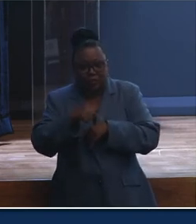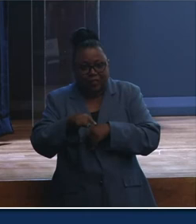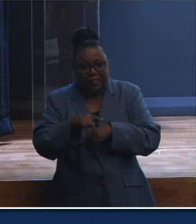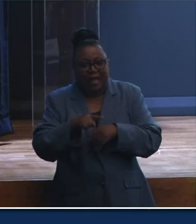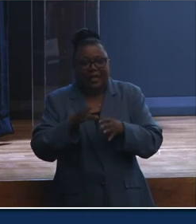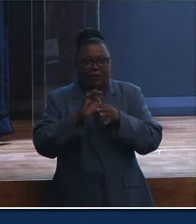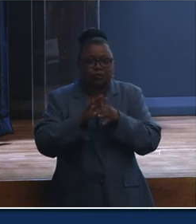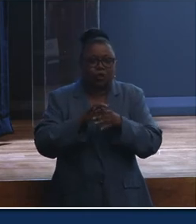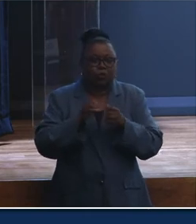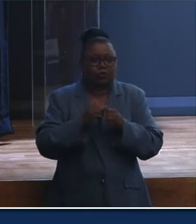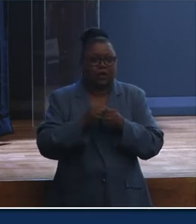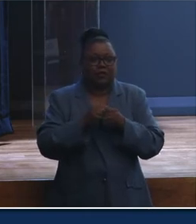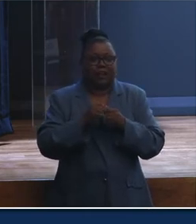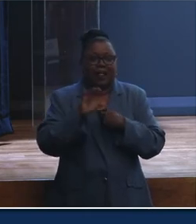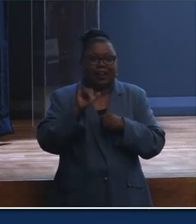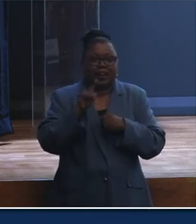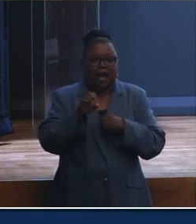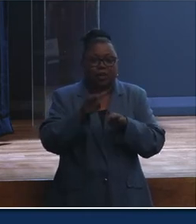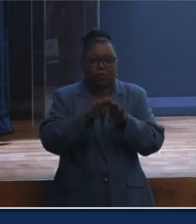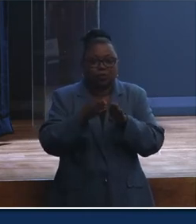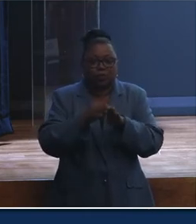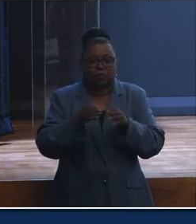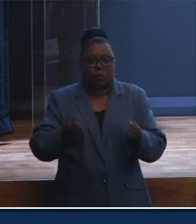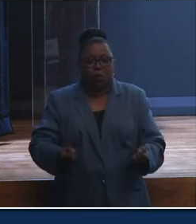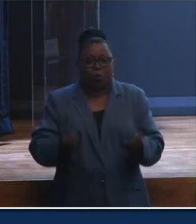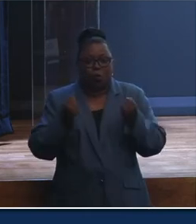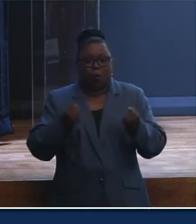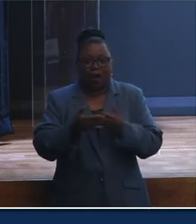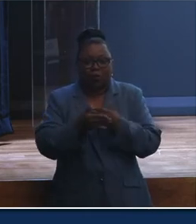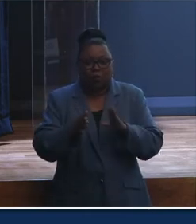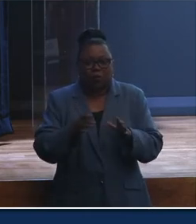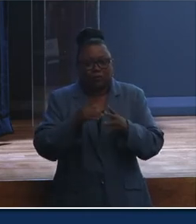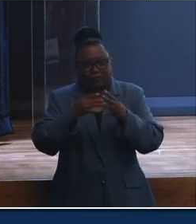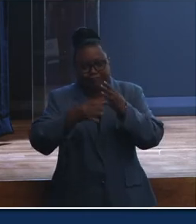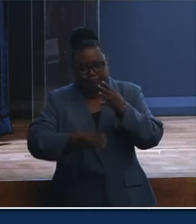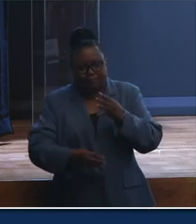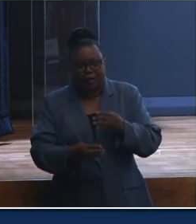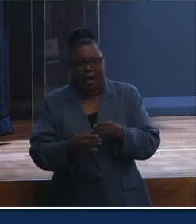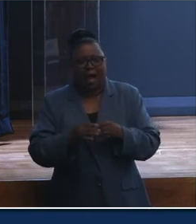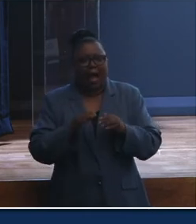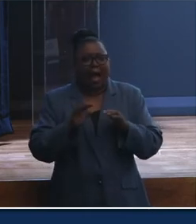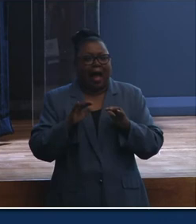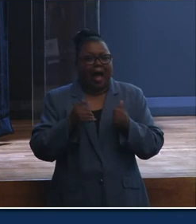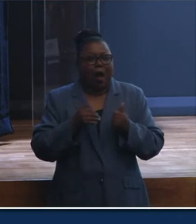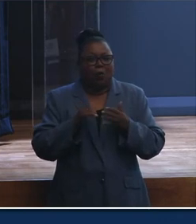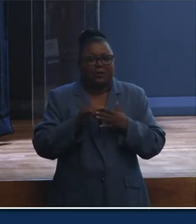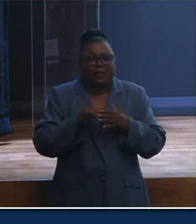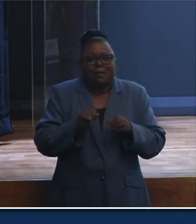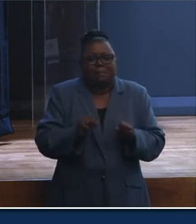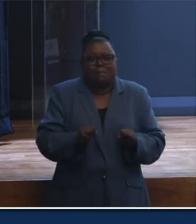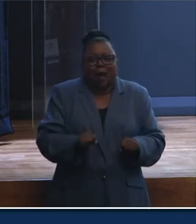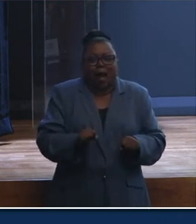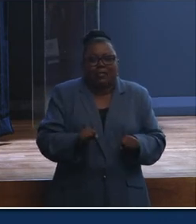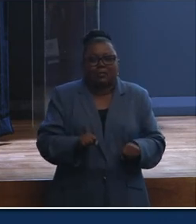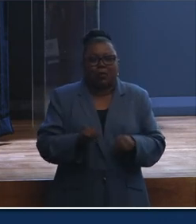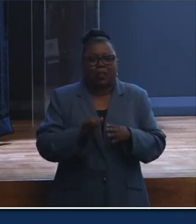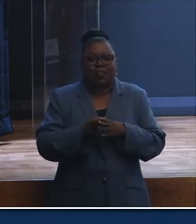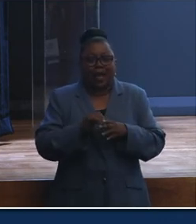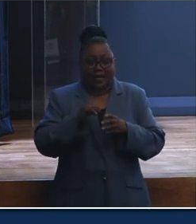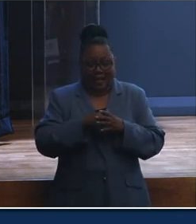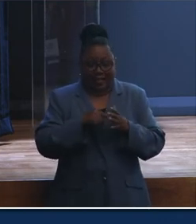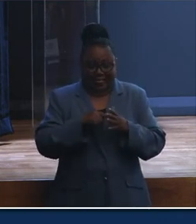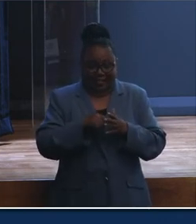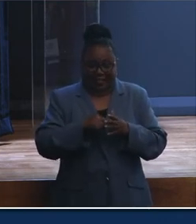in terms of locker rooms, weight rooms, and so forth. how is it possible that in